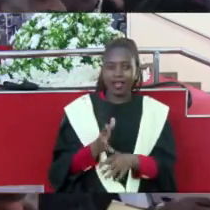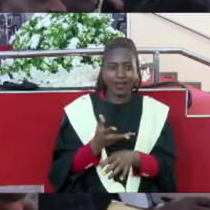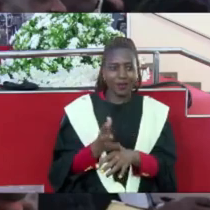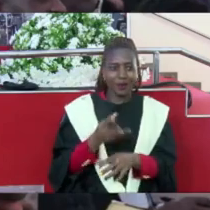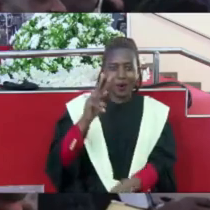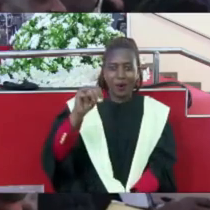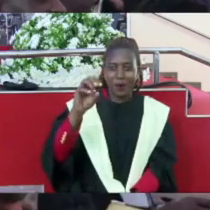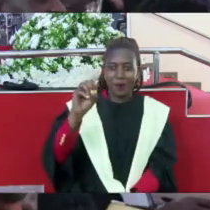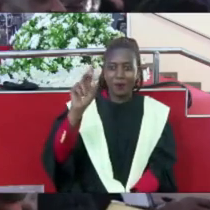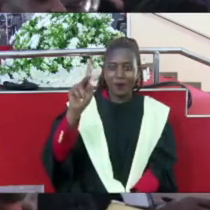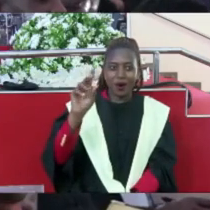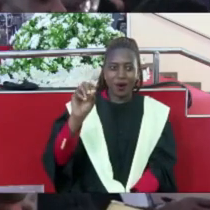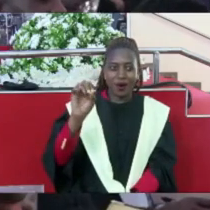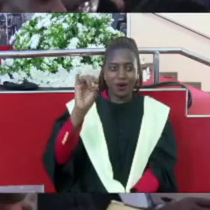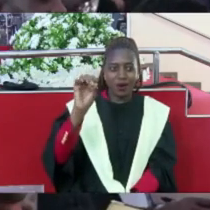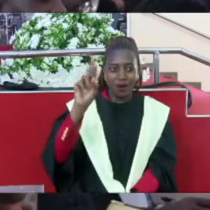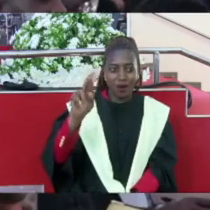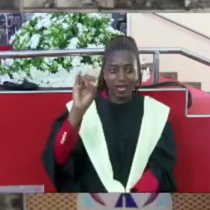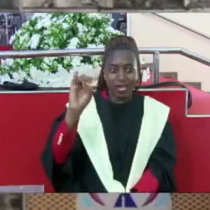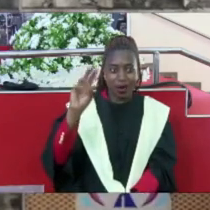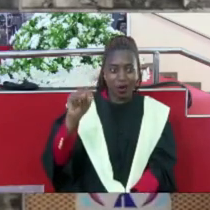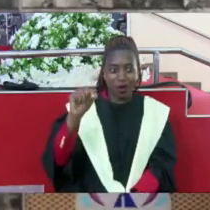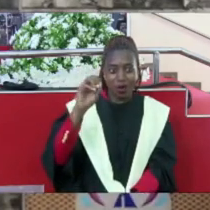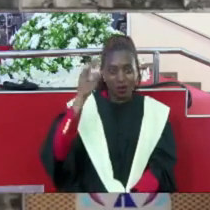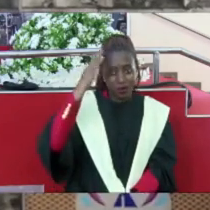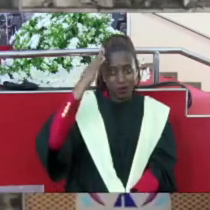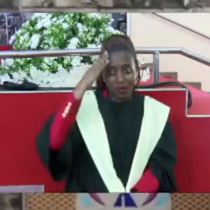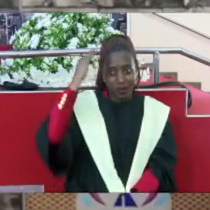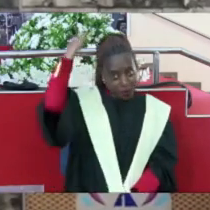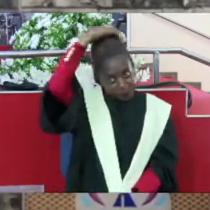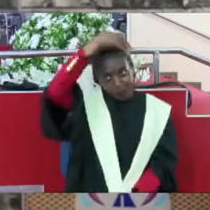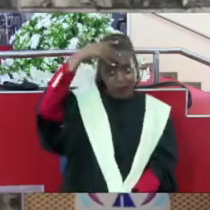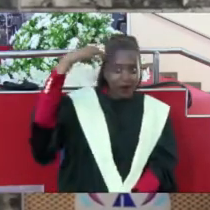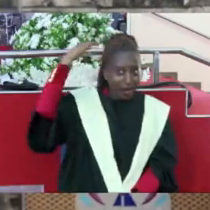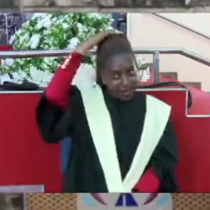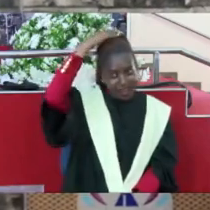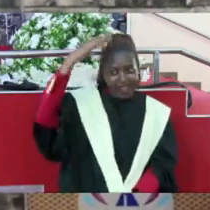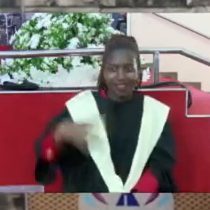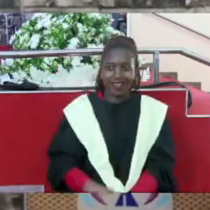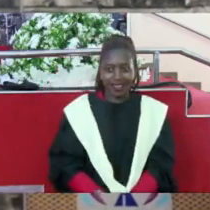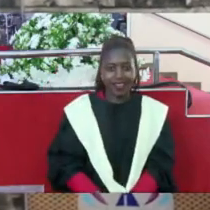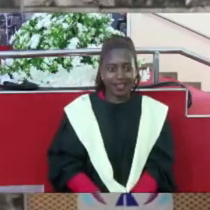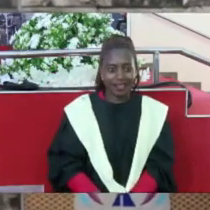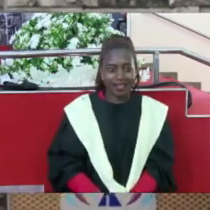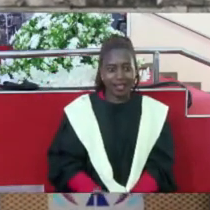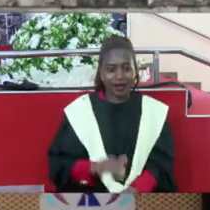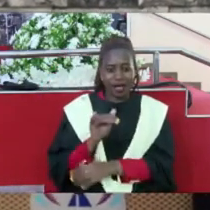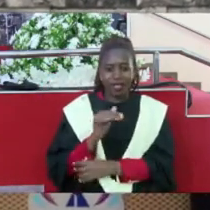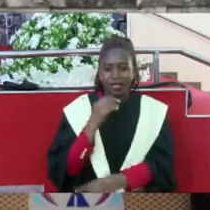Alikuwa anasema mkorino. Who is the savior? Who is ni nani mkombozi? Nani